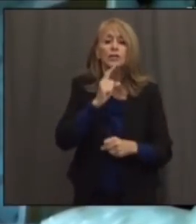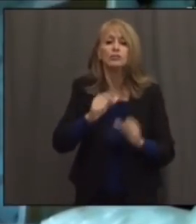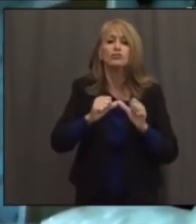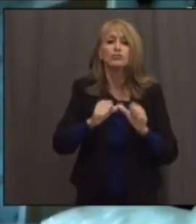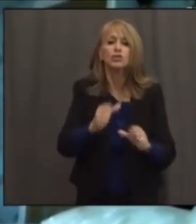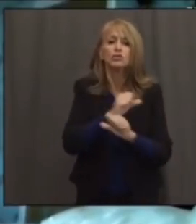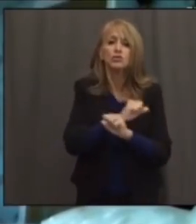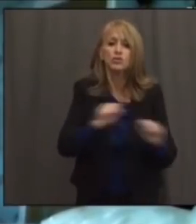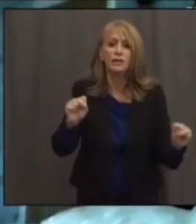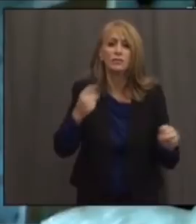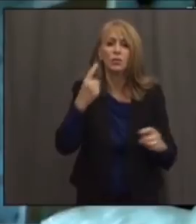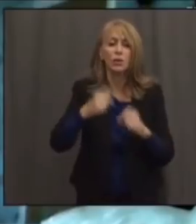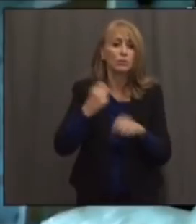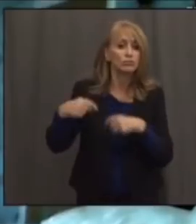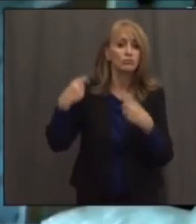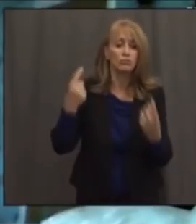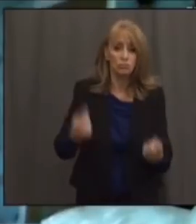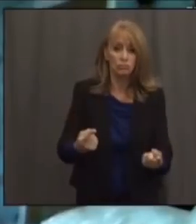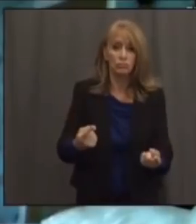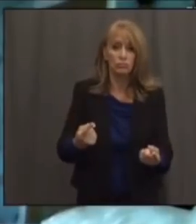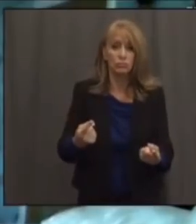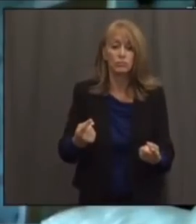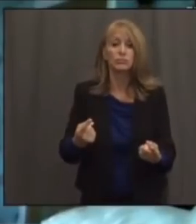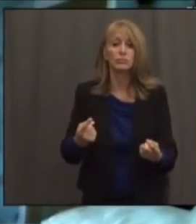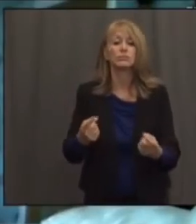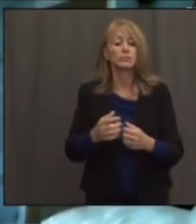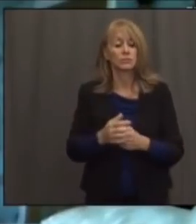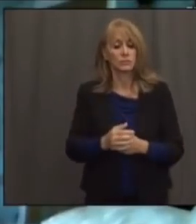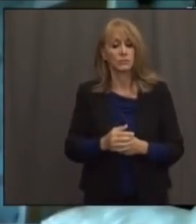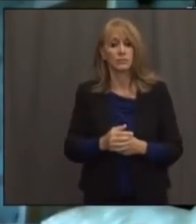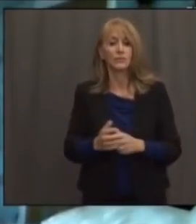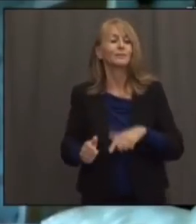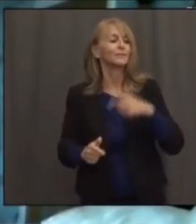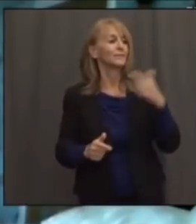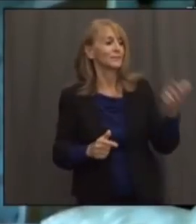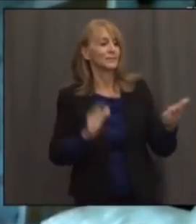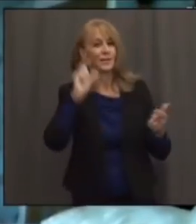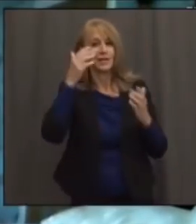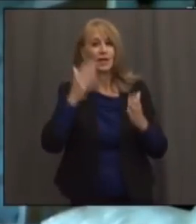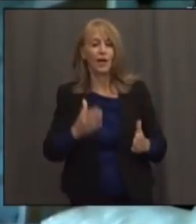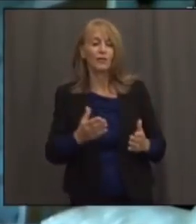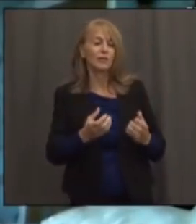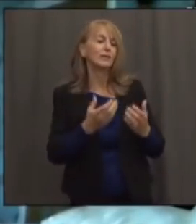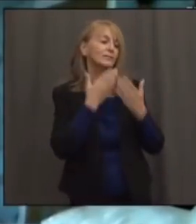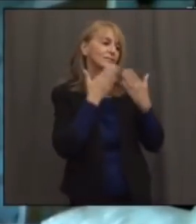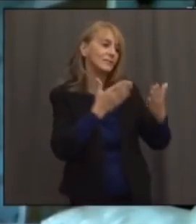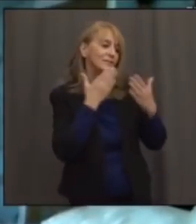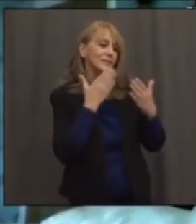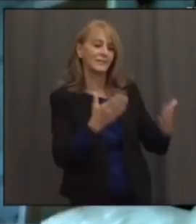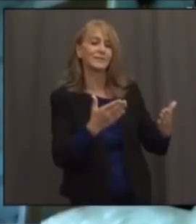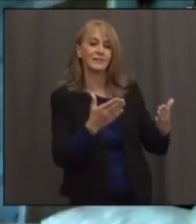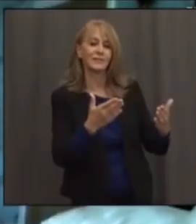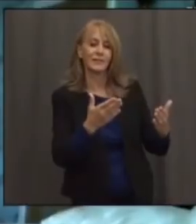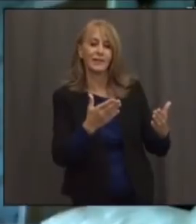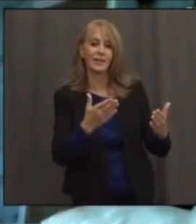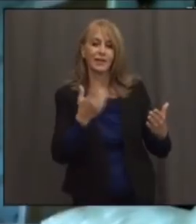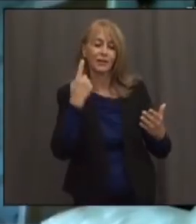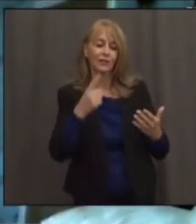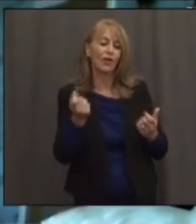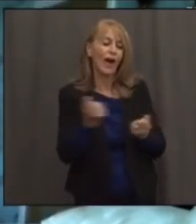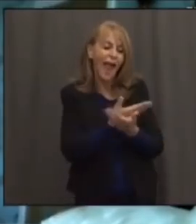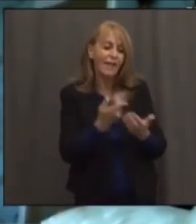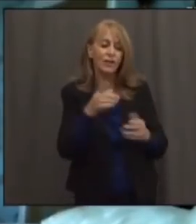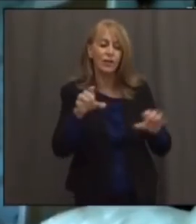throughout this last year. So with that, let me hand it back to you, Governor, and with many thanks for what you did for